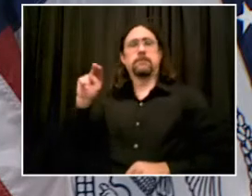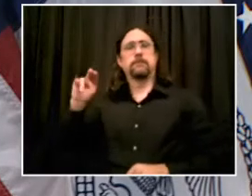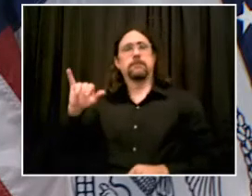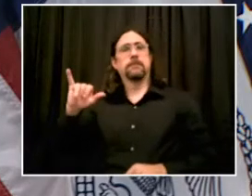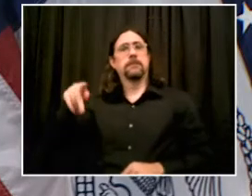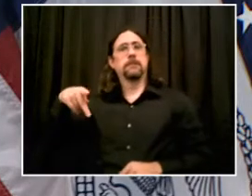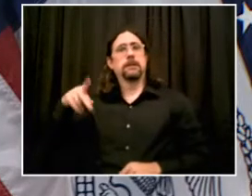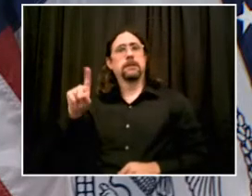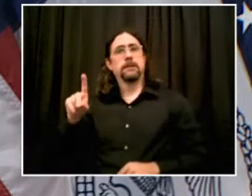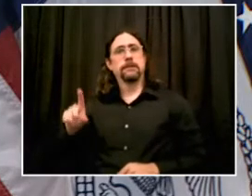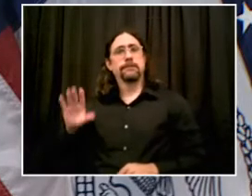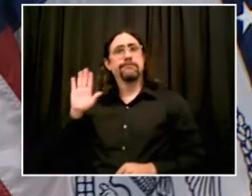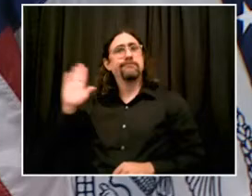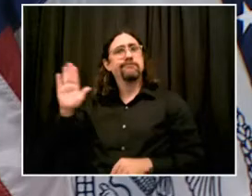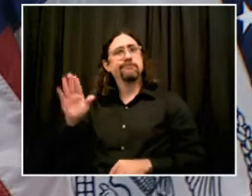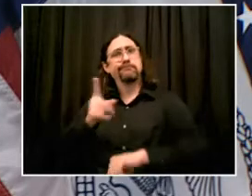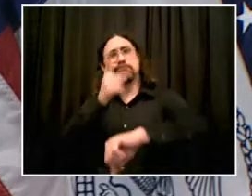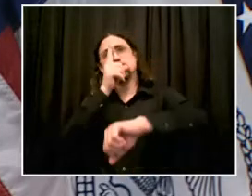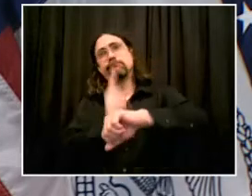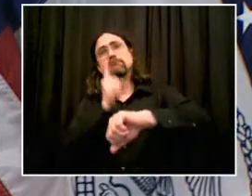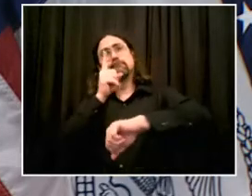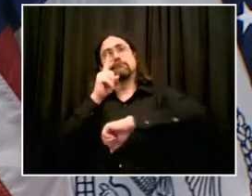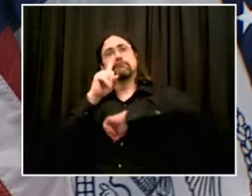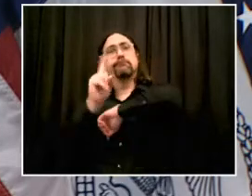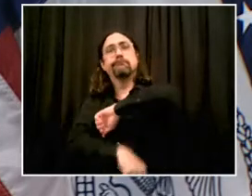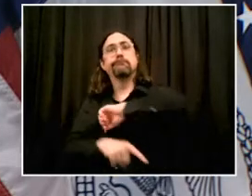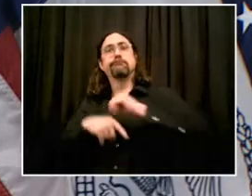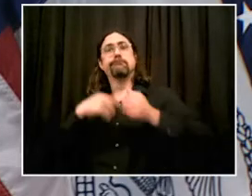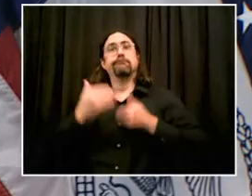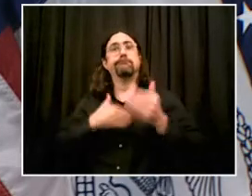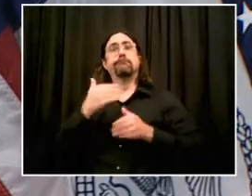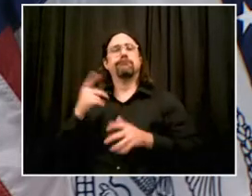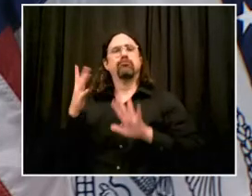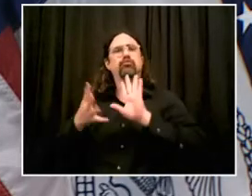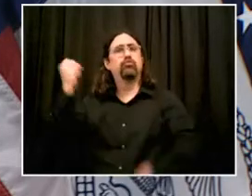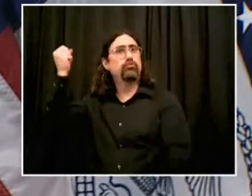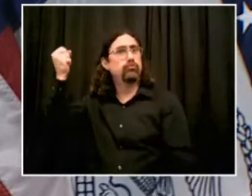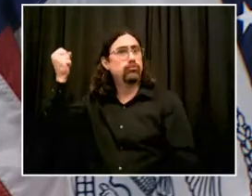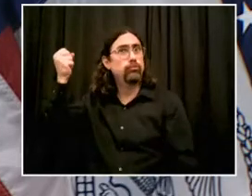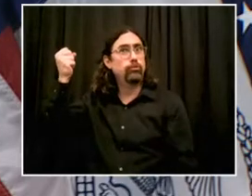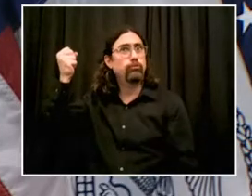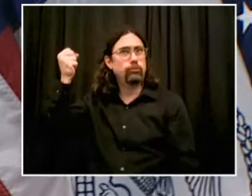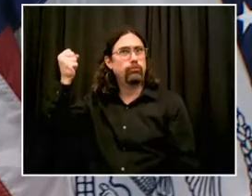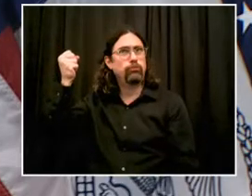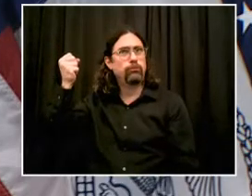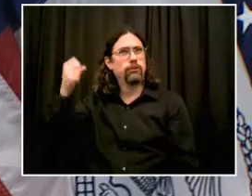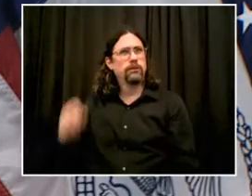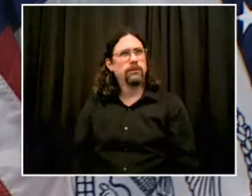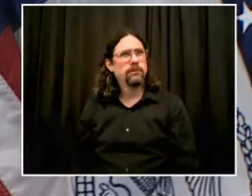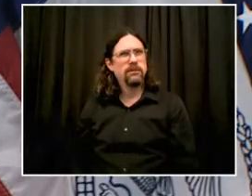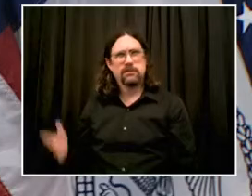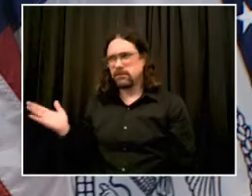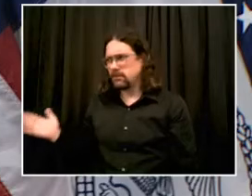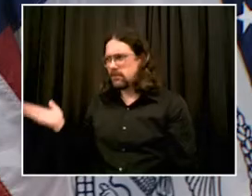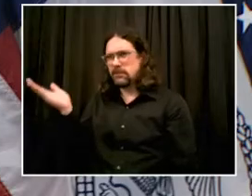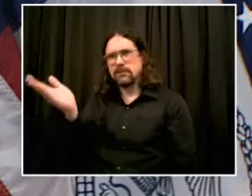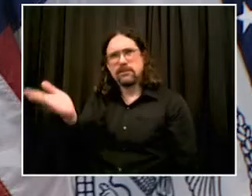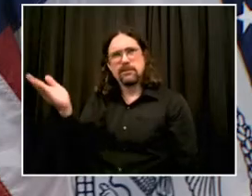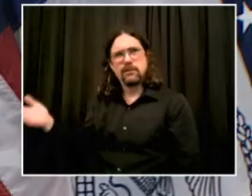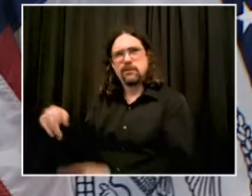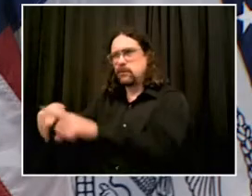doing about this issue? Yeah, it's a real issue, and I appreciate you raising it, Dana. We have to cut through